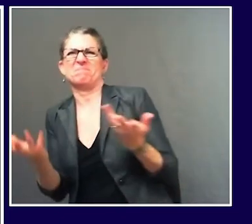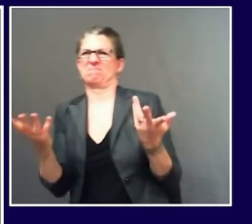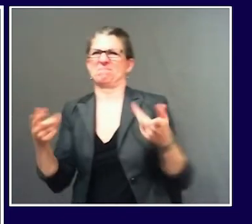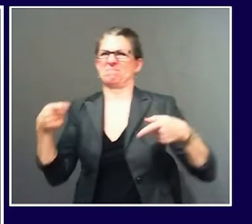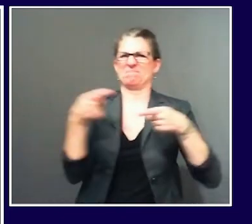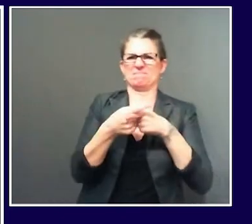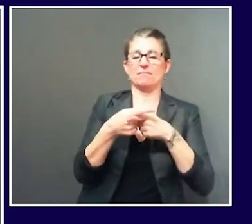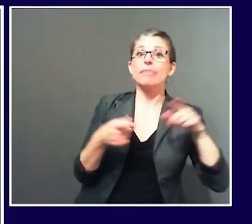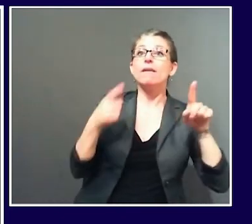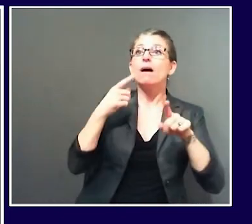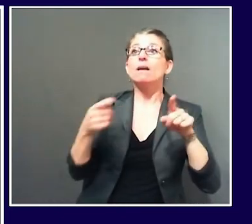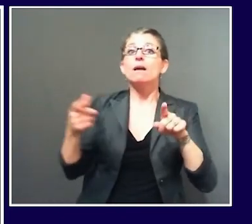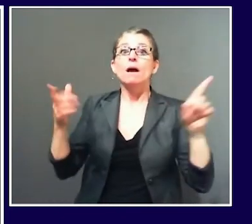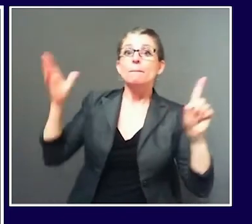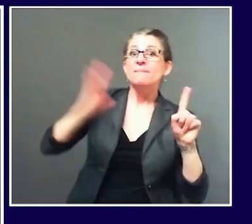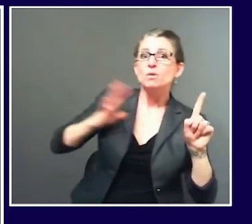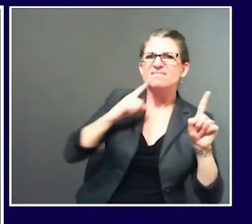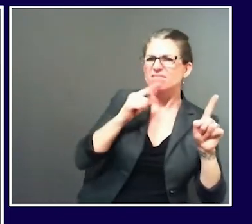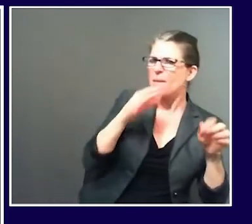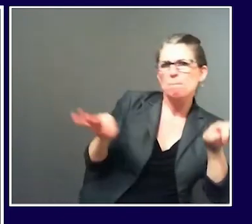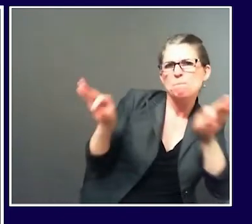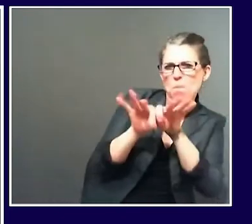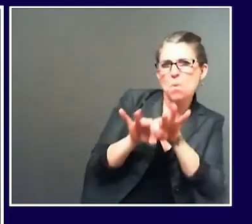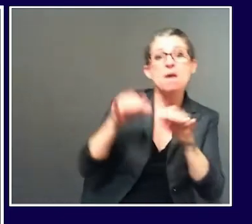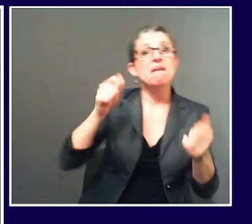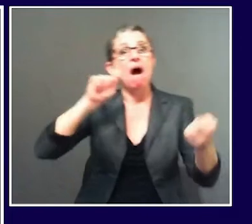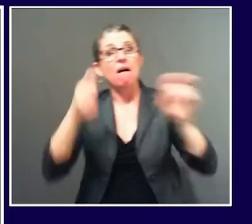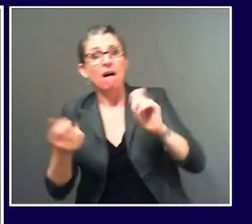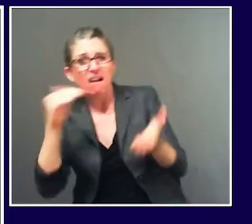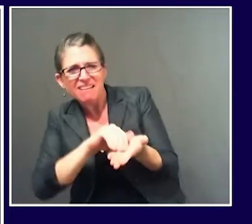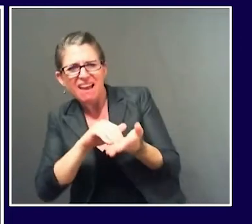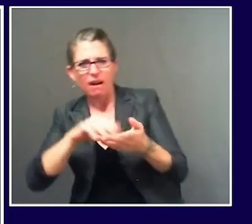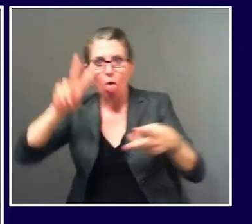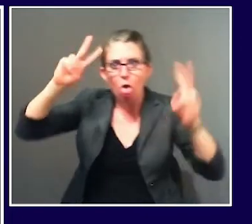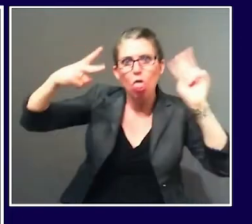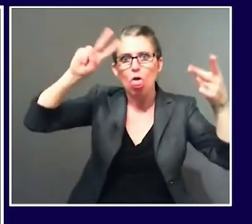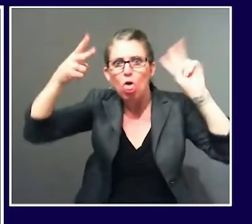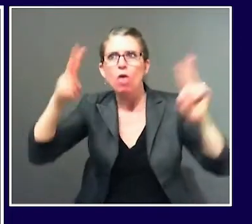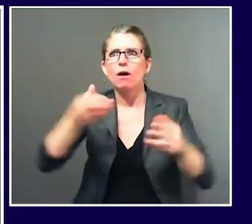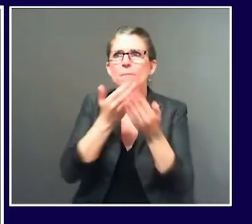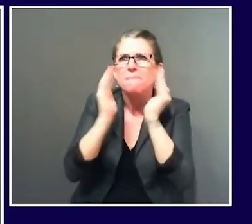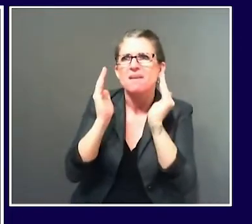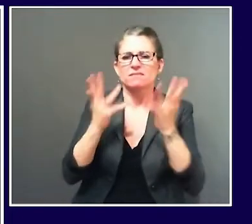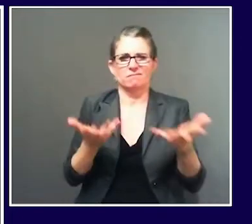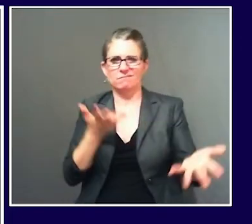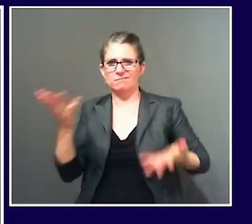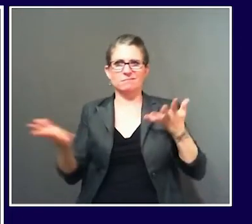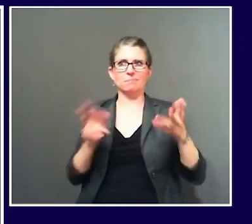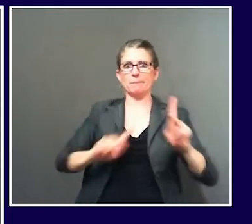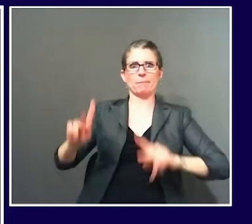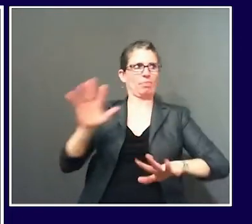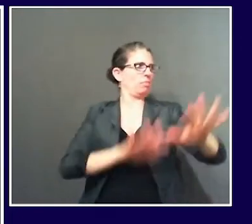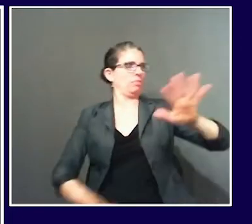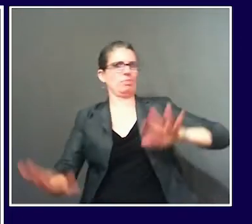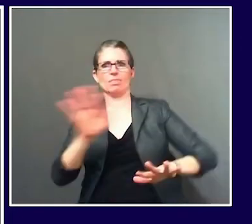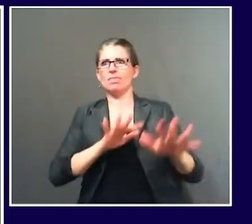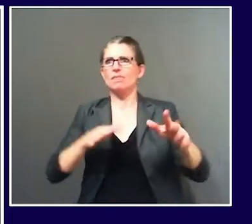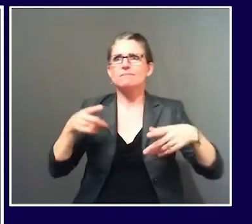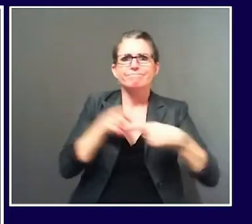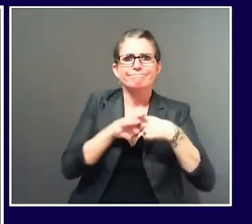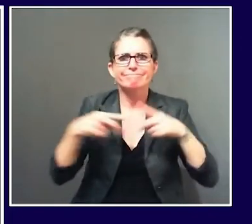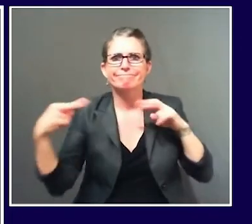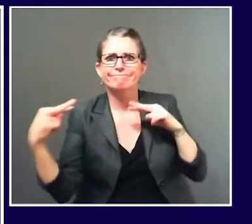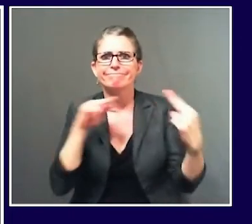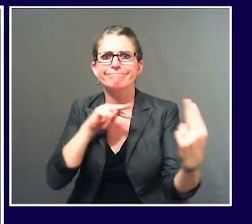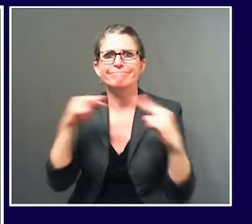can you speak to these differing recommendations and how the state has chosen its current guidance? So we generally follow